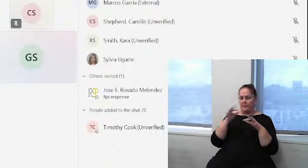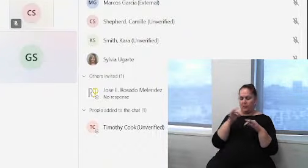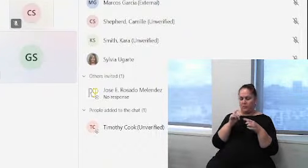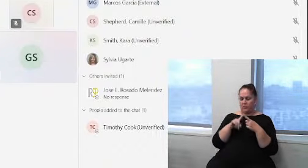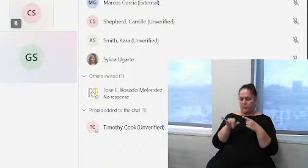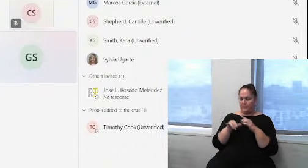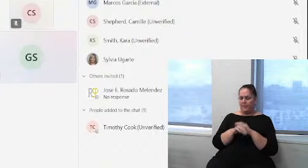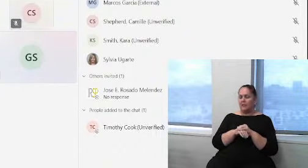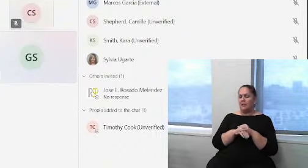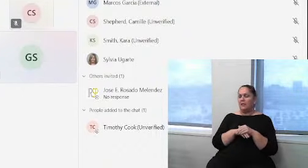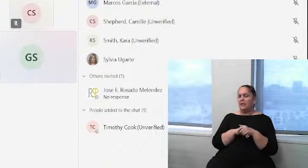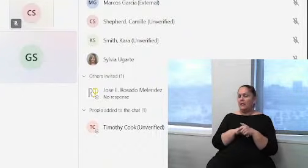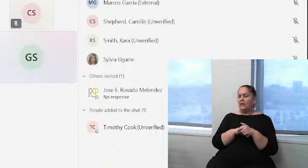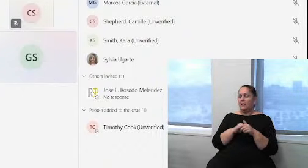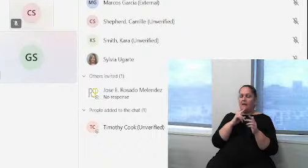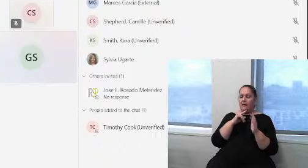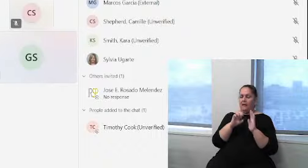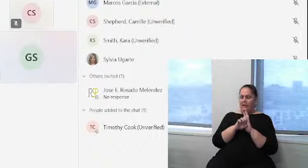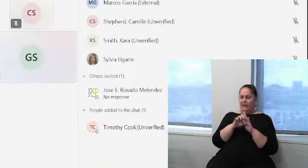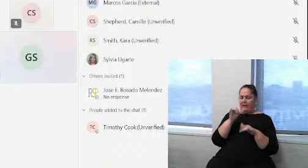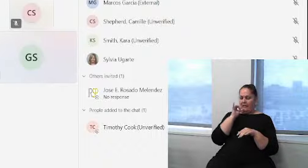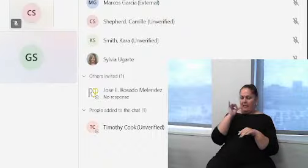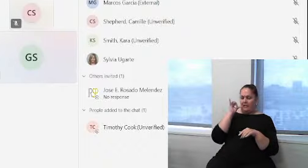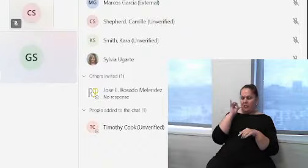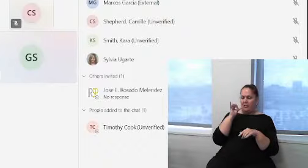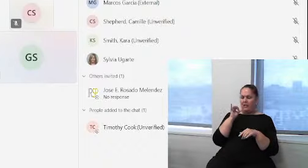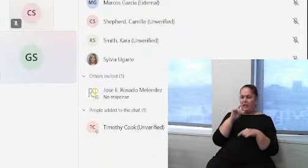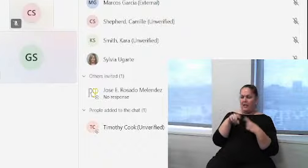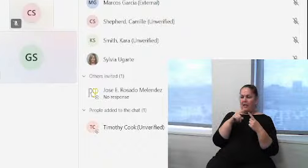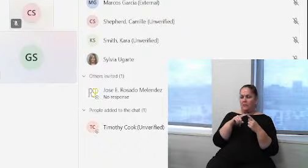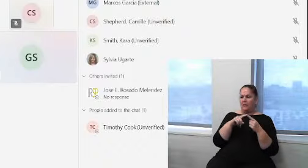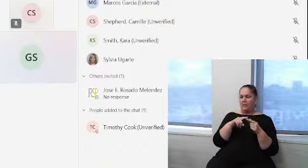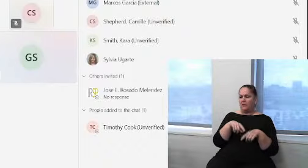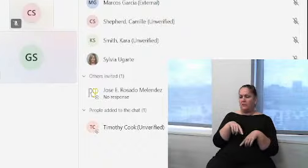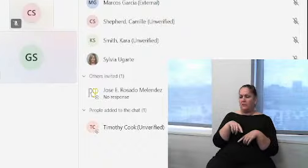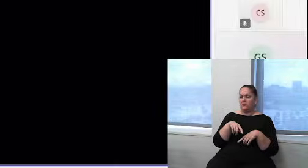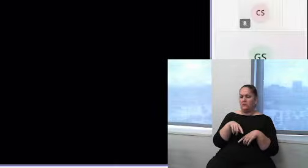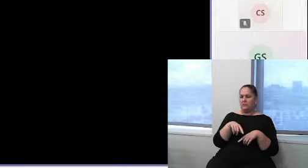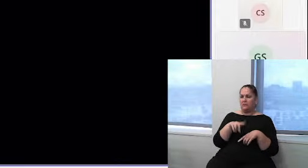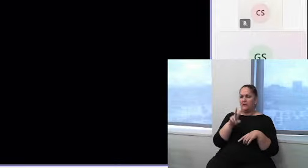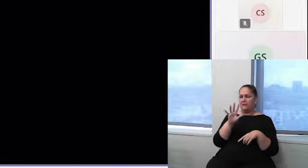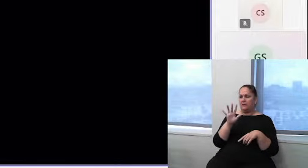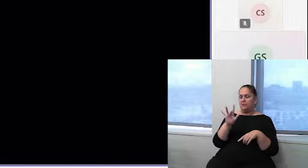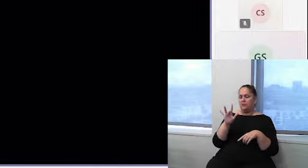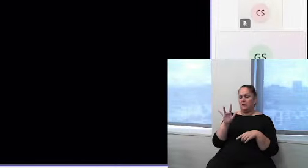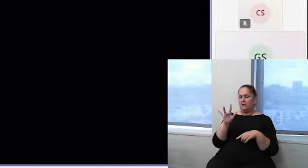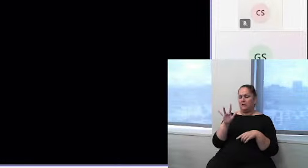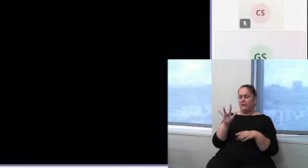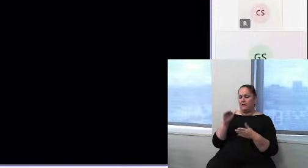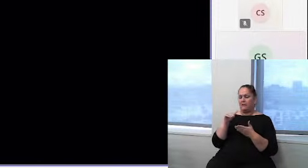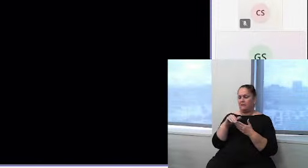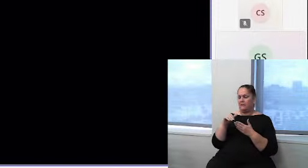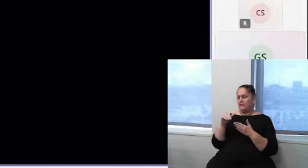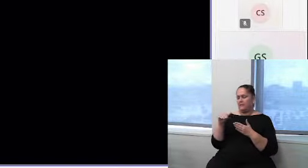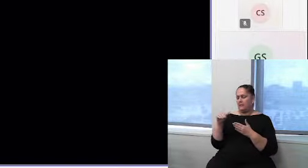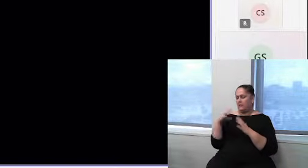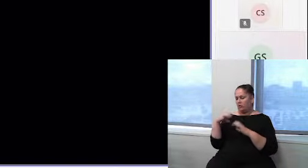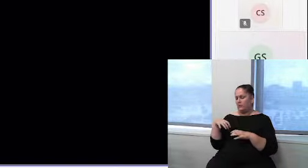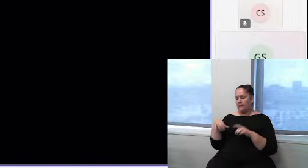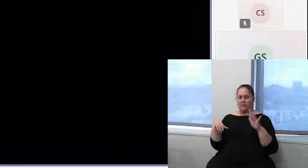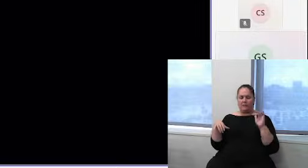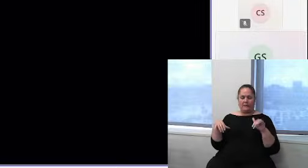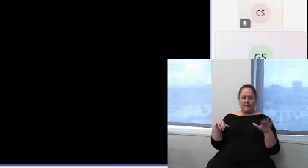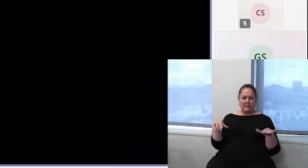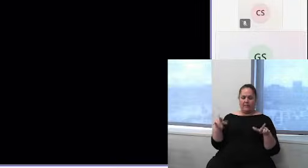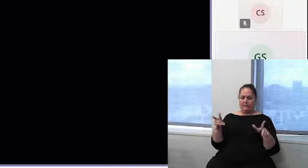historical piece, let me describe it to you. I gave an example yesterday about 2,500 customers on my left hand, 25 customer in